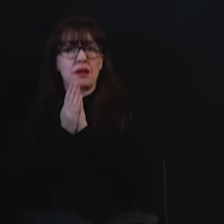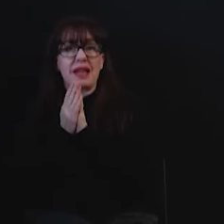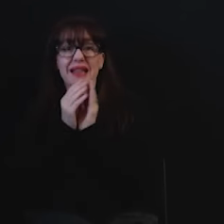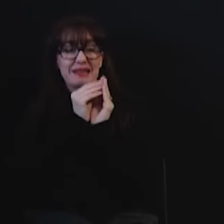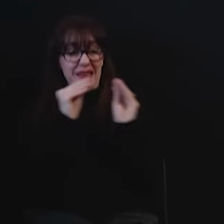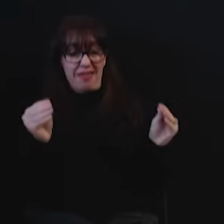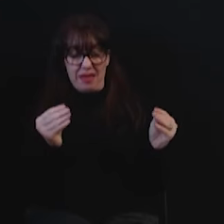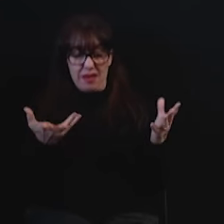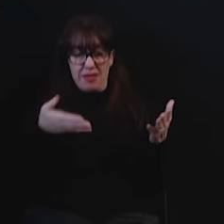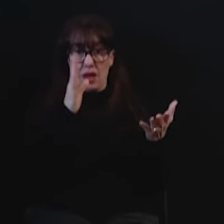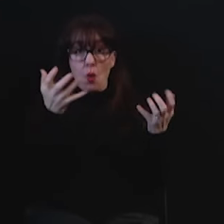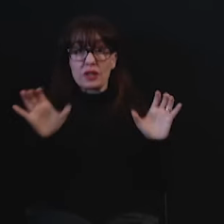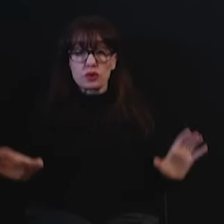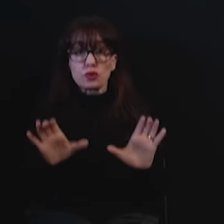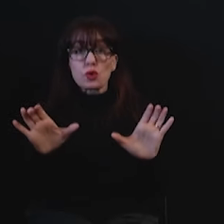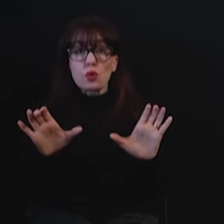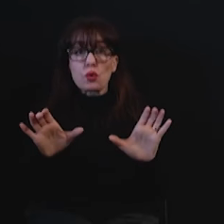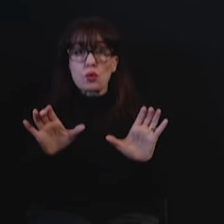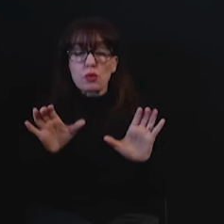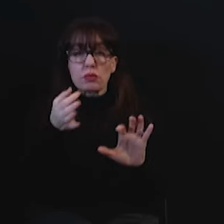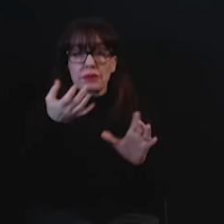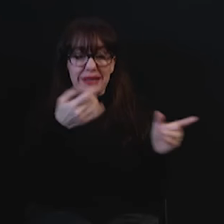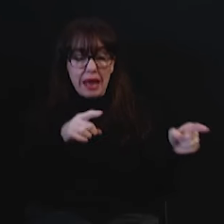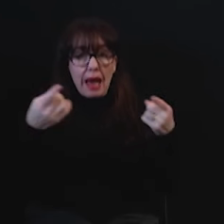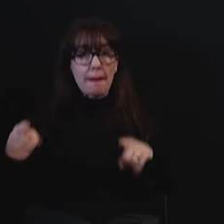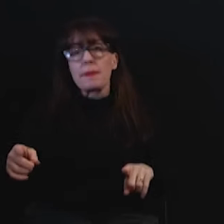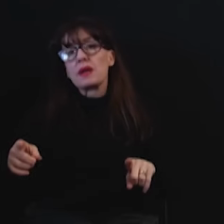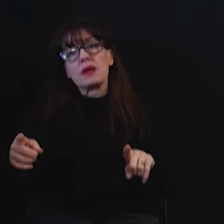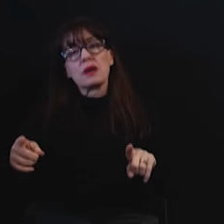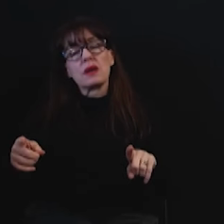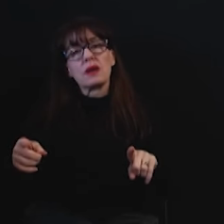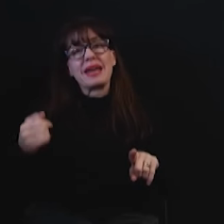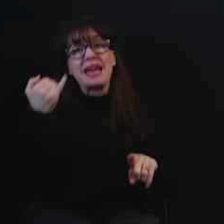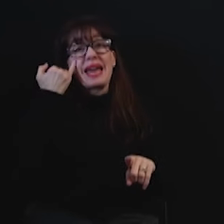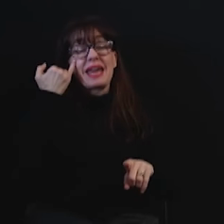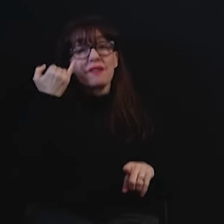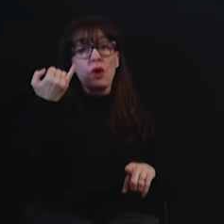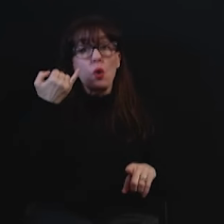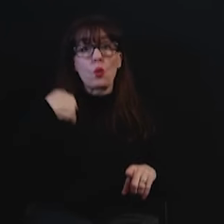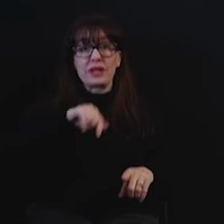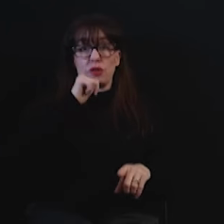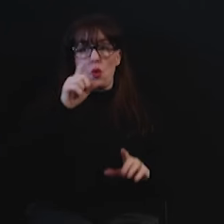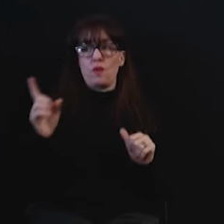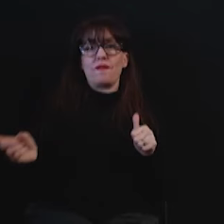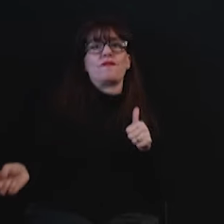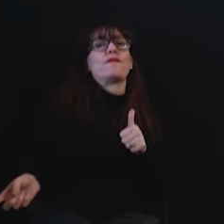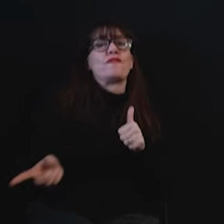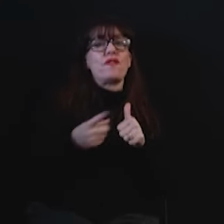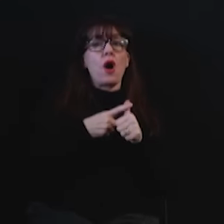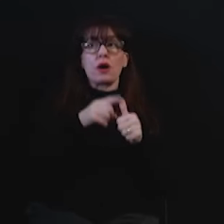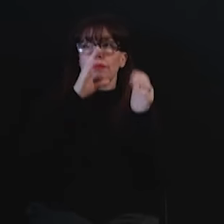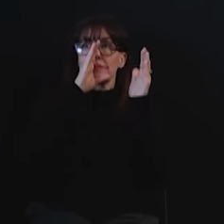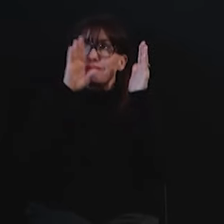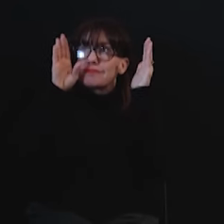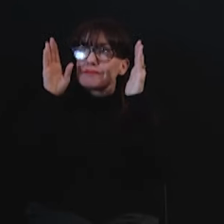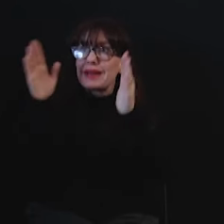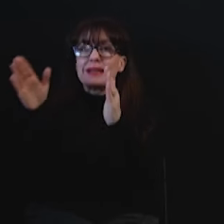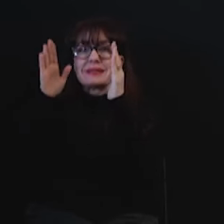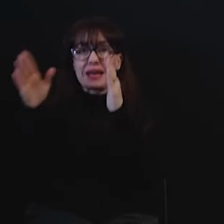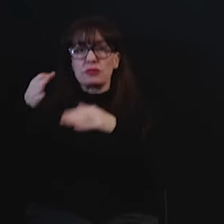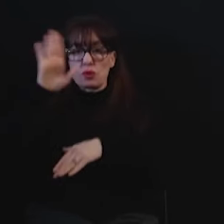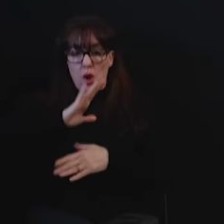do can ever come to pass if we don't always, first and foremost, pay attention to who God is